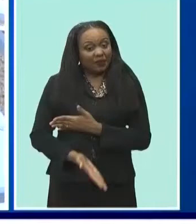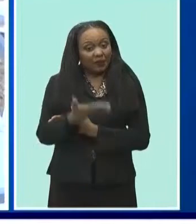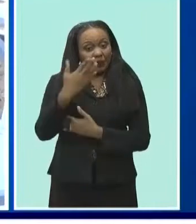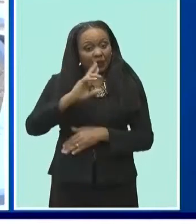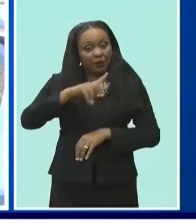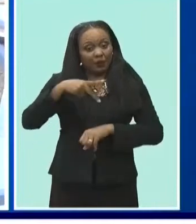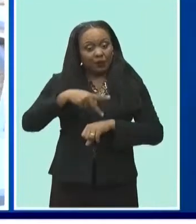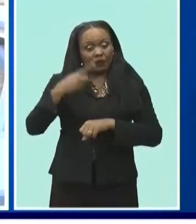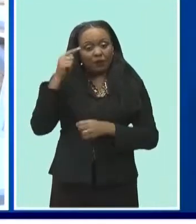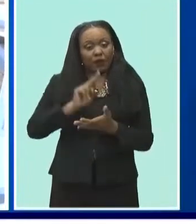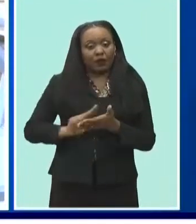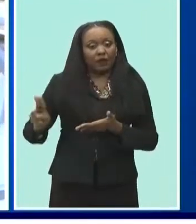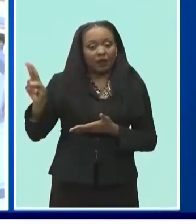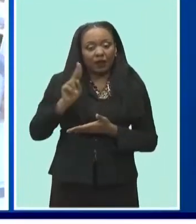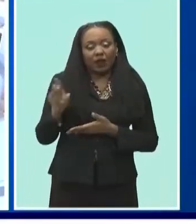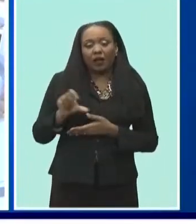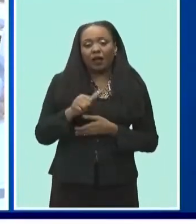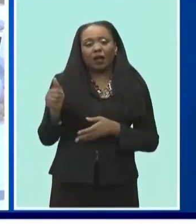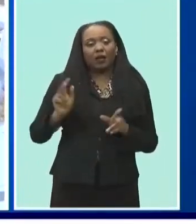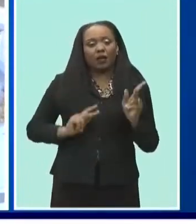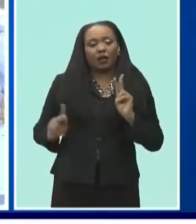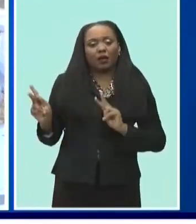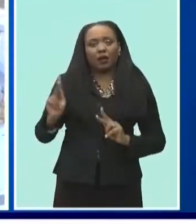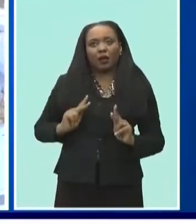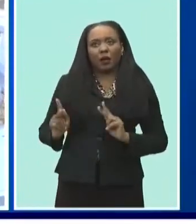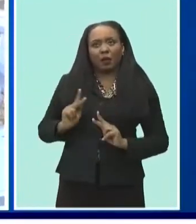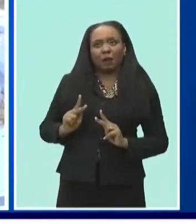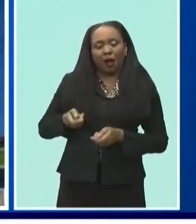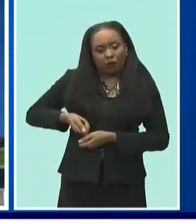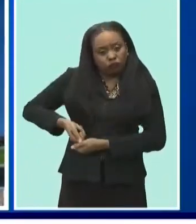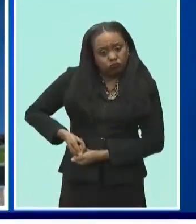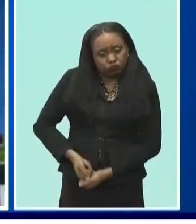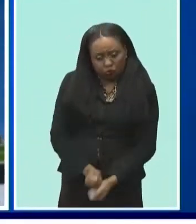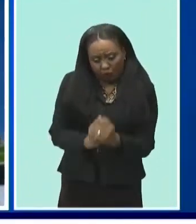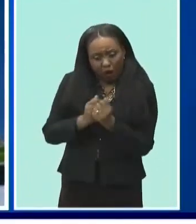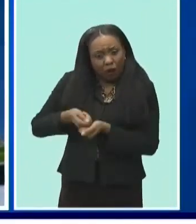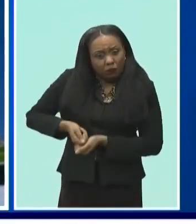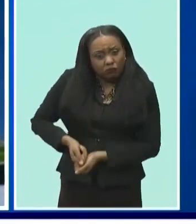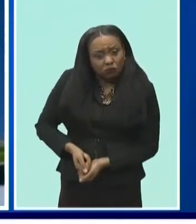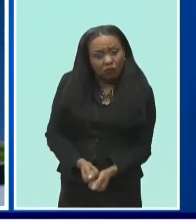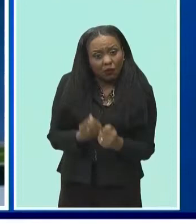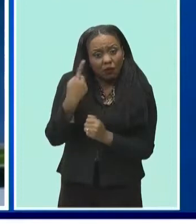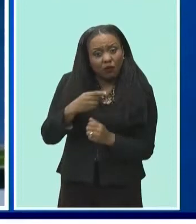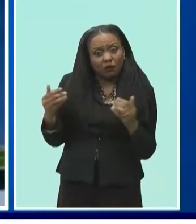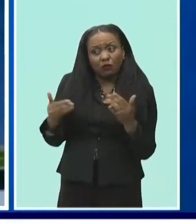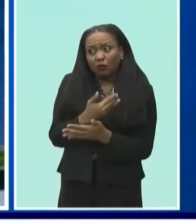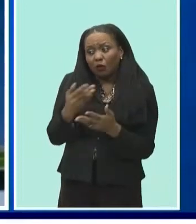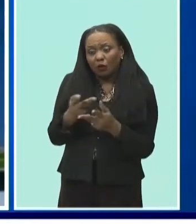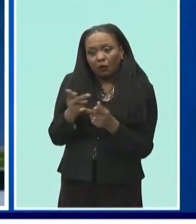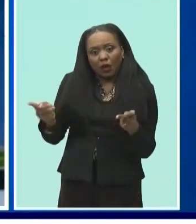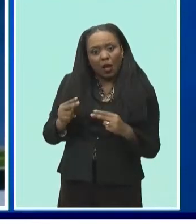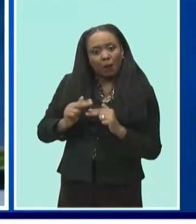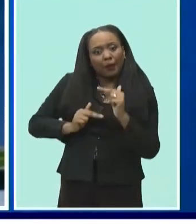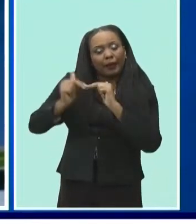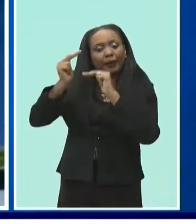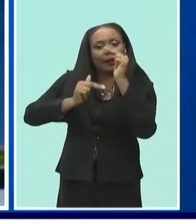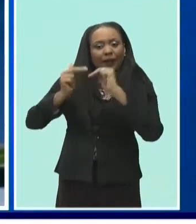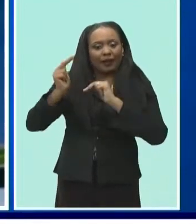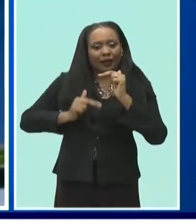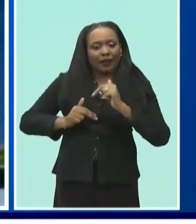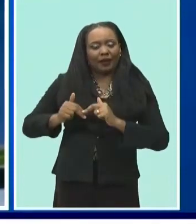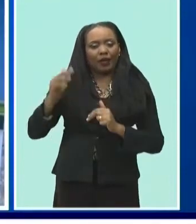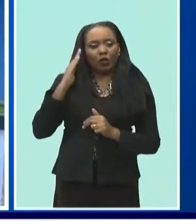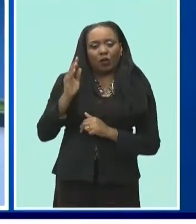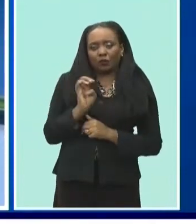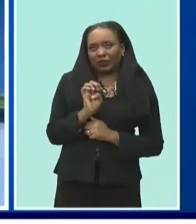Eugene Baratow, along with other officials, broke ground for a new 6-story hall of residence. Now, the new complex will be constructed to the